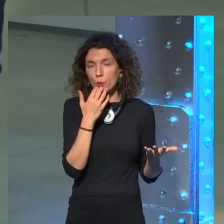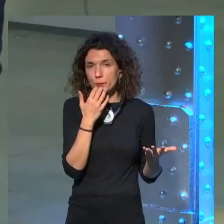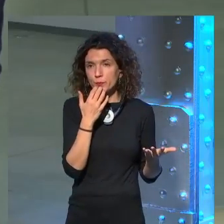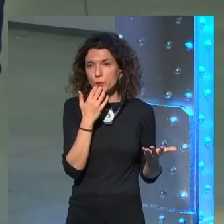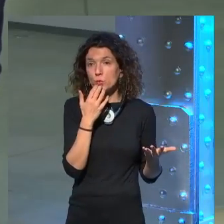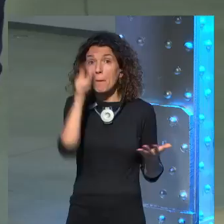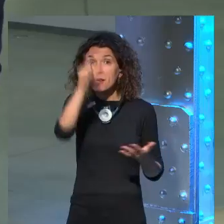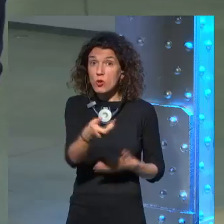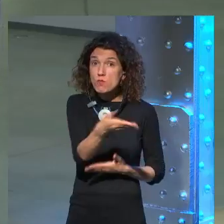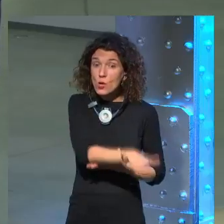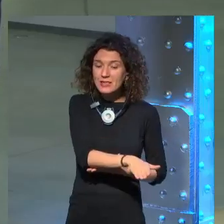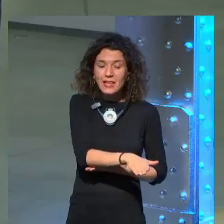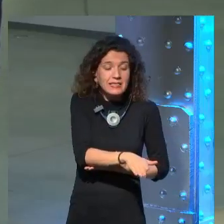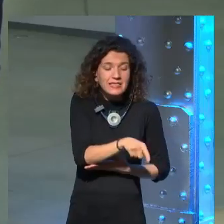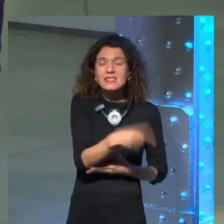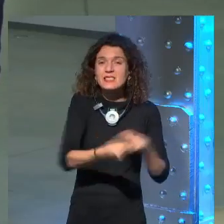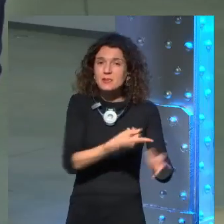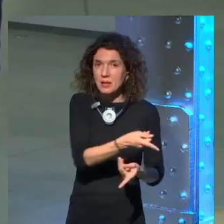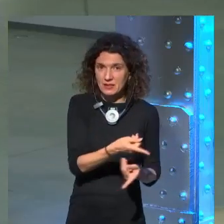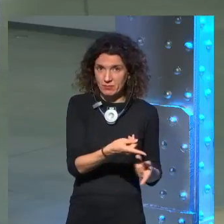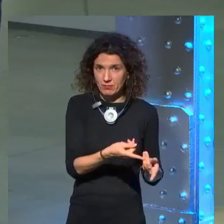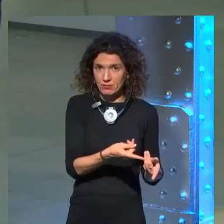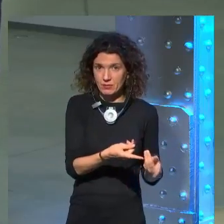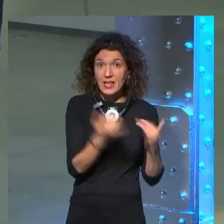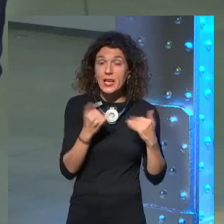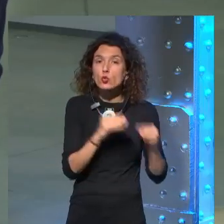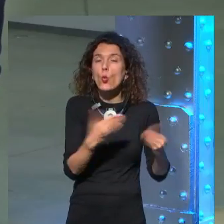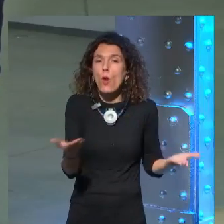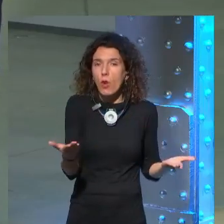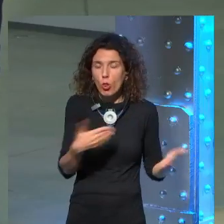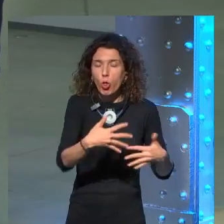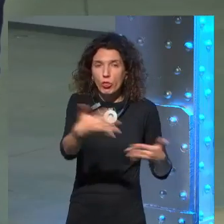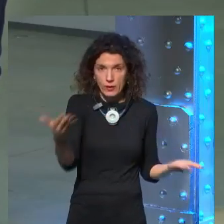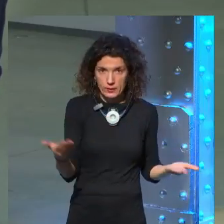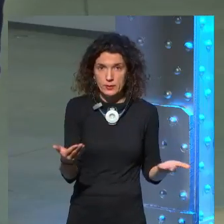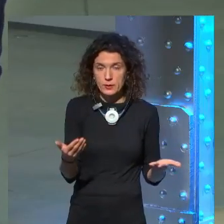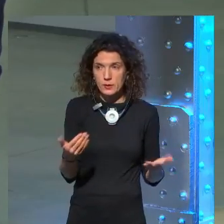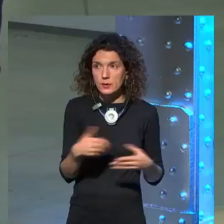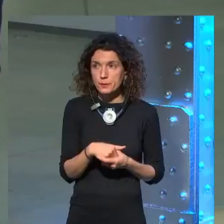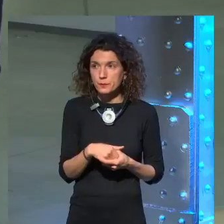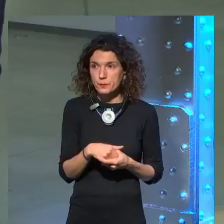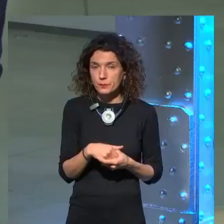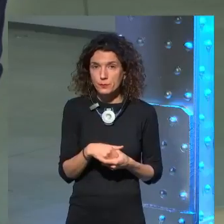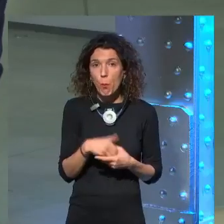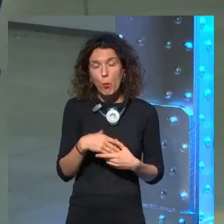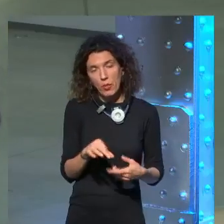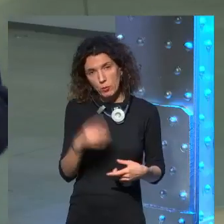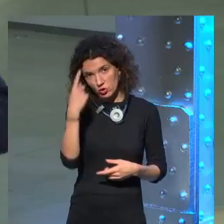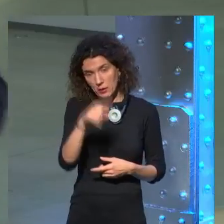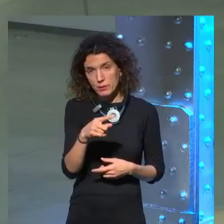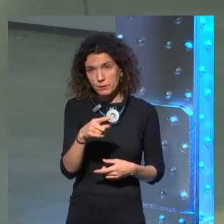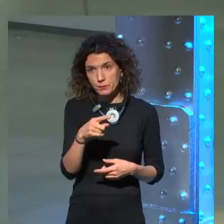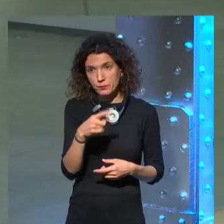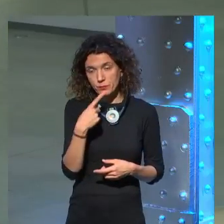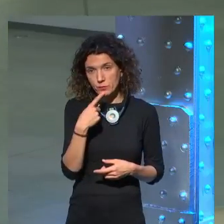Now, I think that we already know that, you know, perhaps you get cremated,